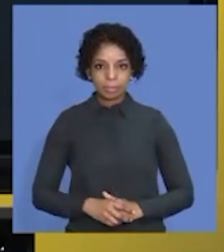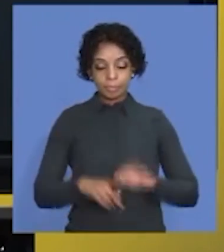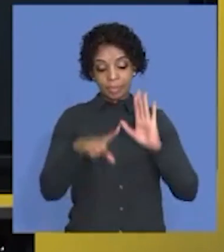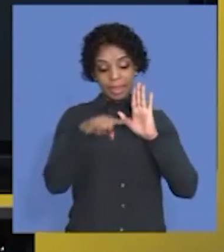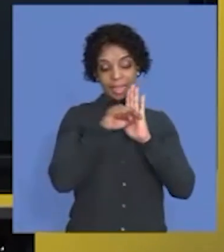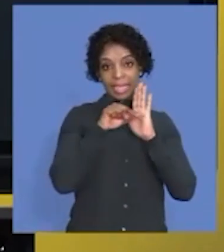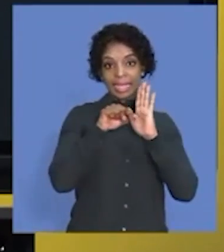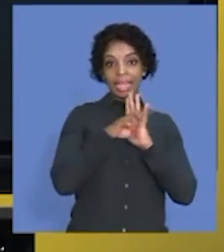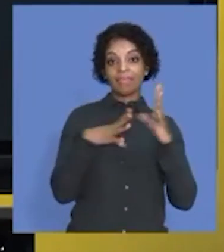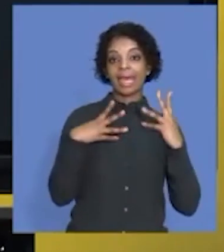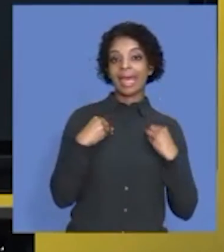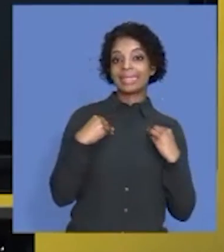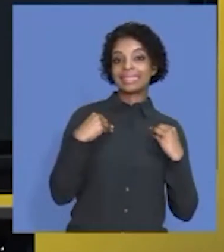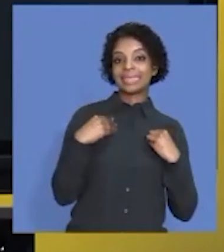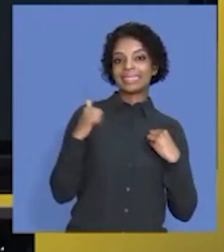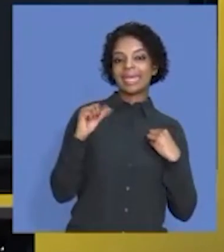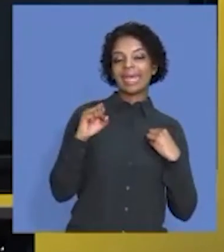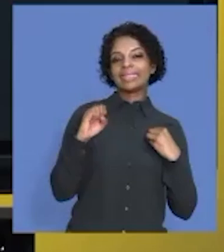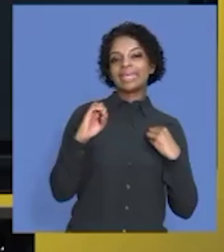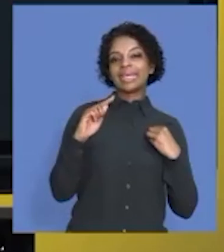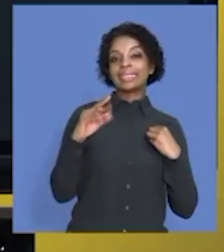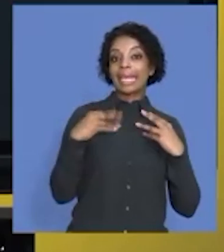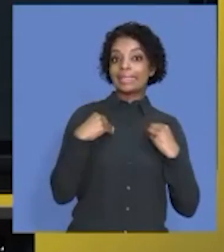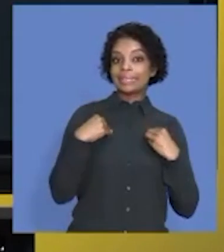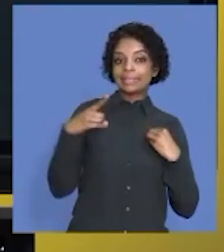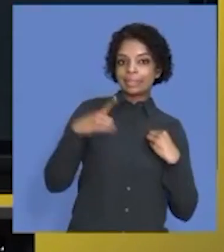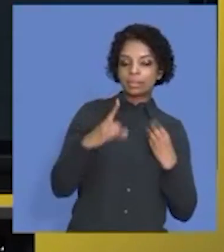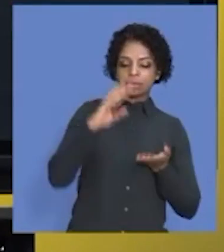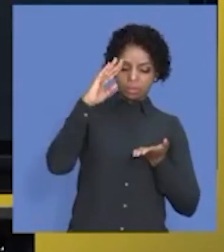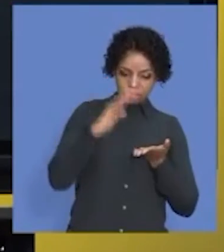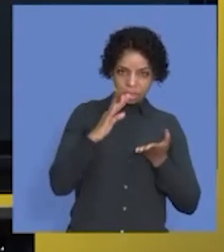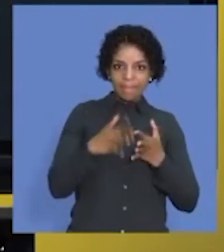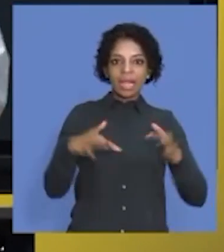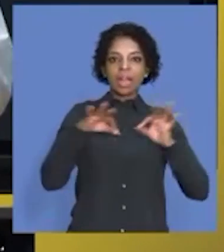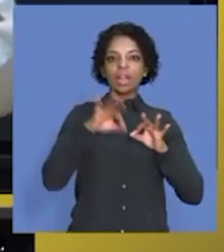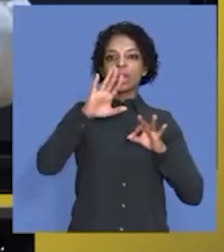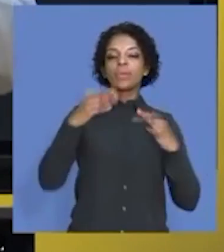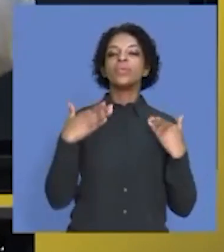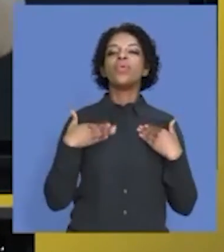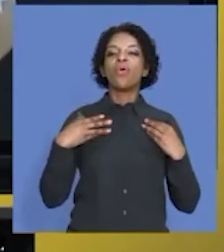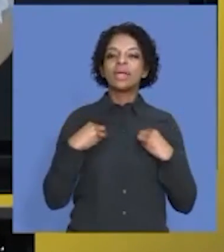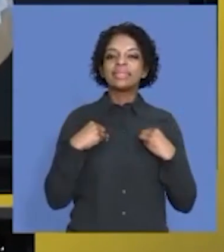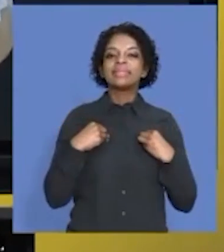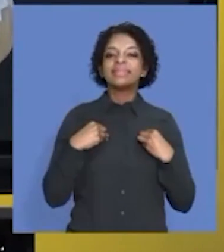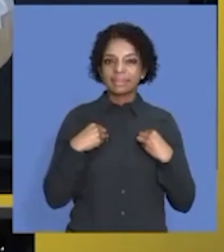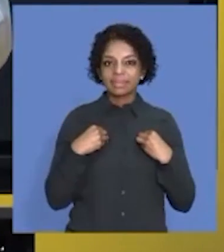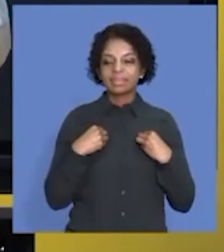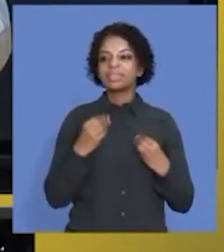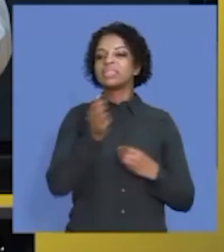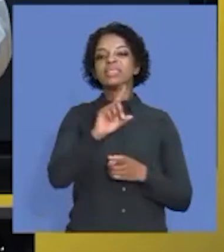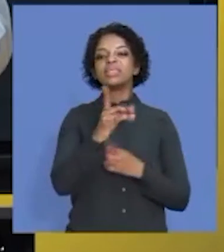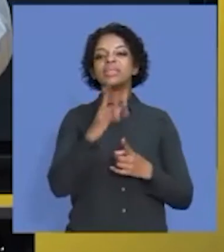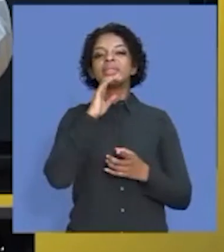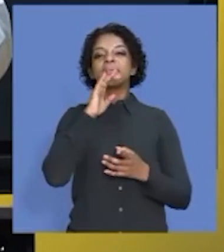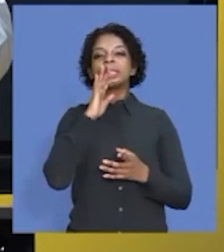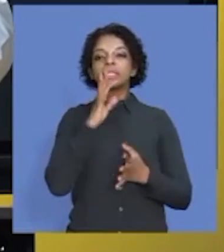asset reduces the value of your asset. In other words, it's trade debtors